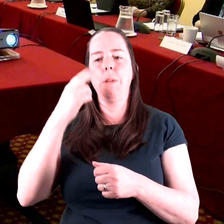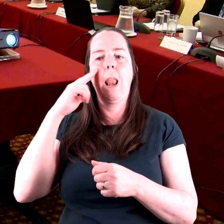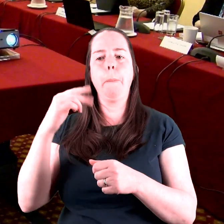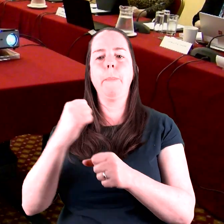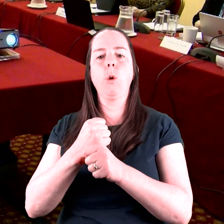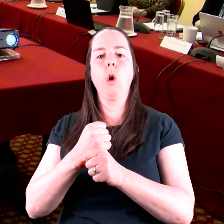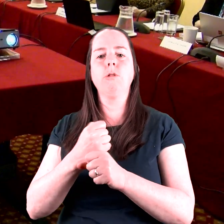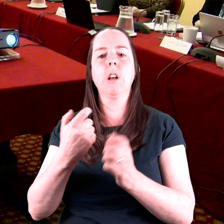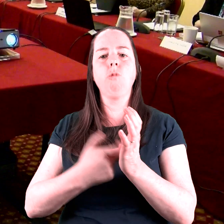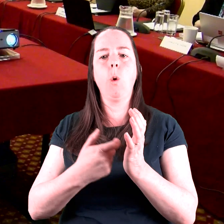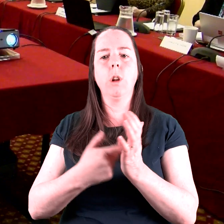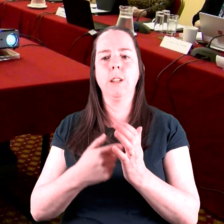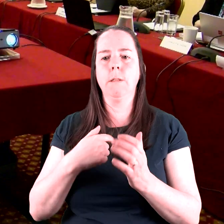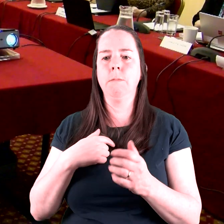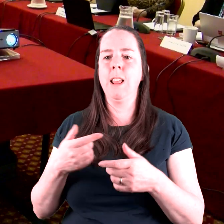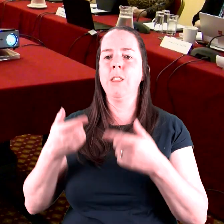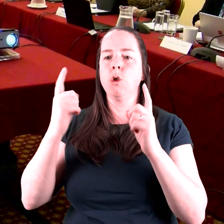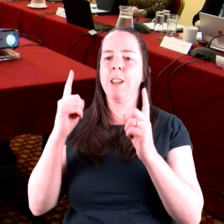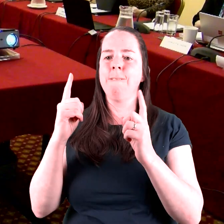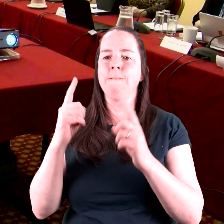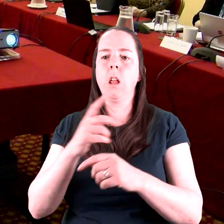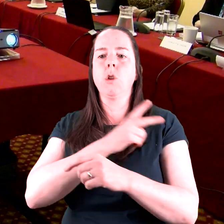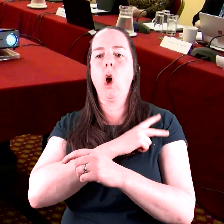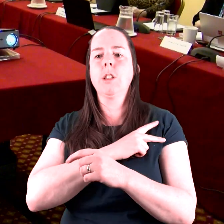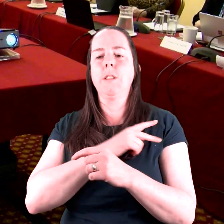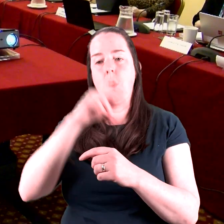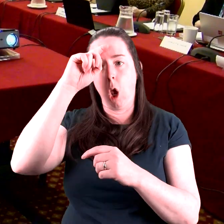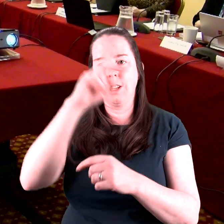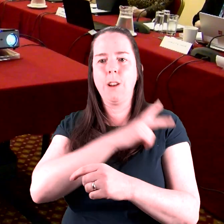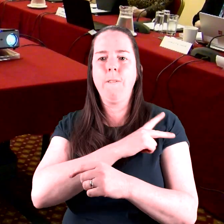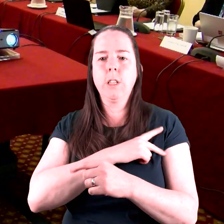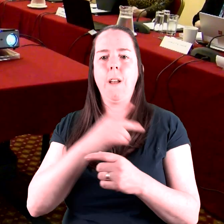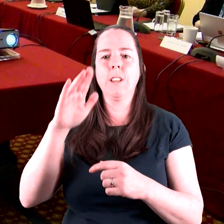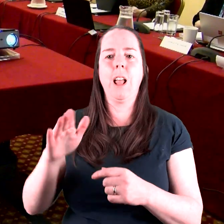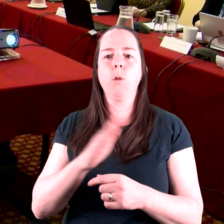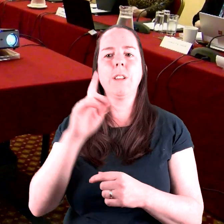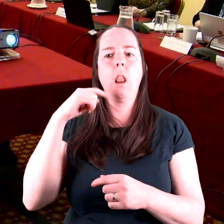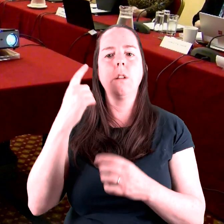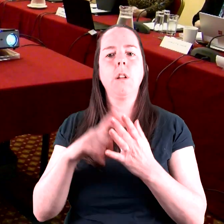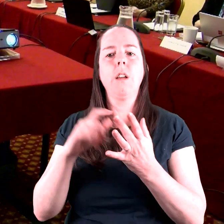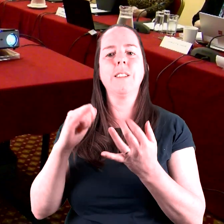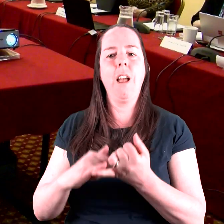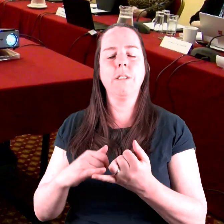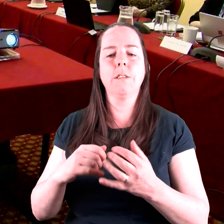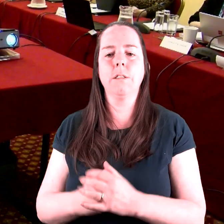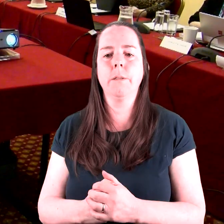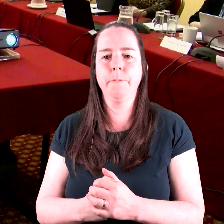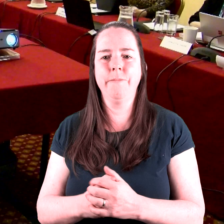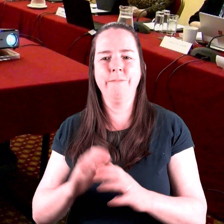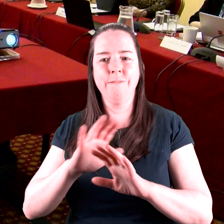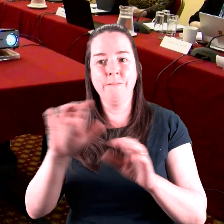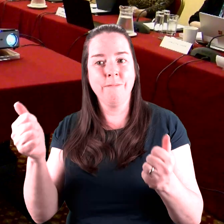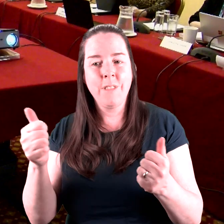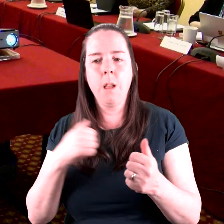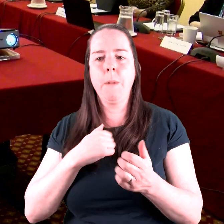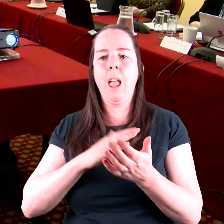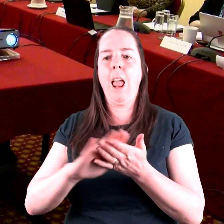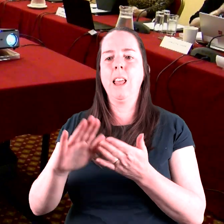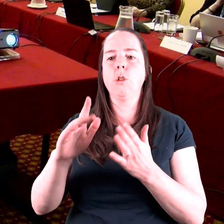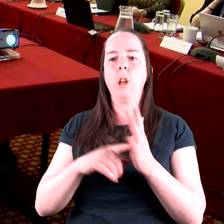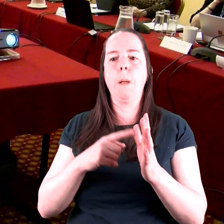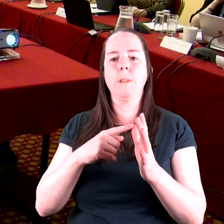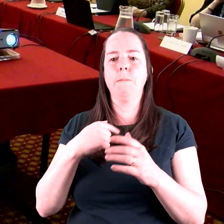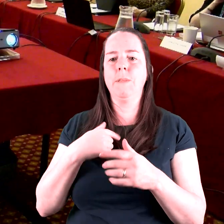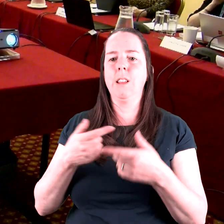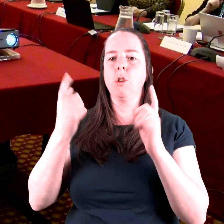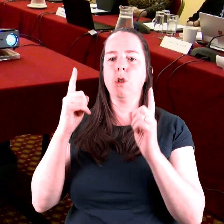everyone, my name is Gloria Rowland and I'm the Chief Nursing Officer for South West London ICS. Hello everyone, I am Helen Jameson. I